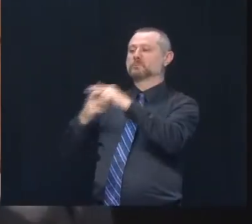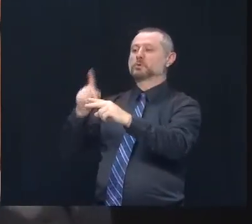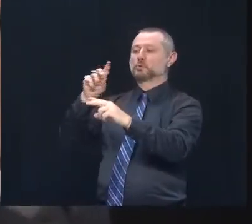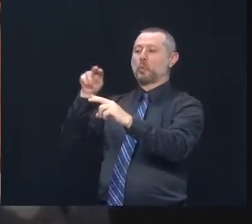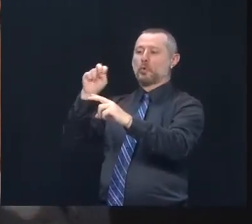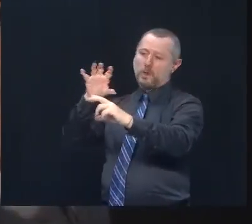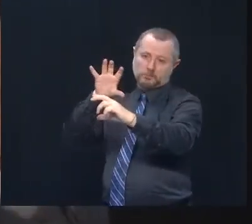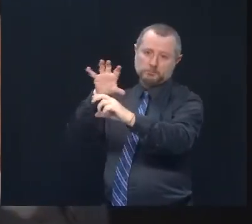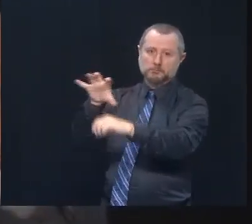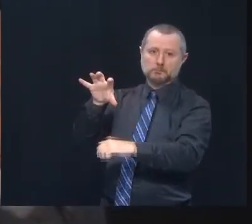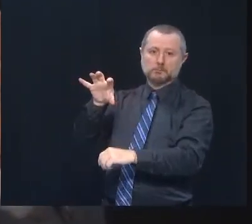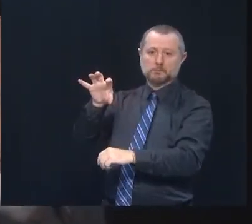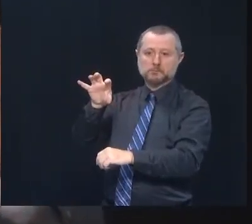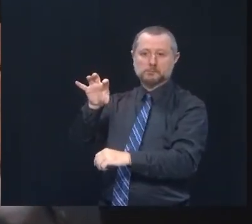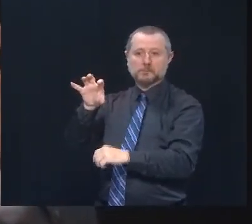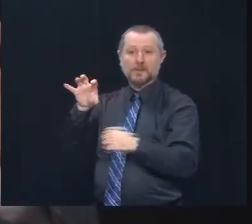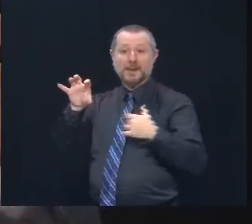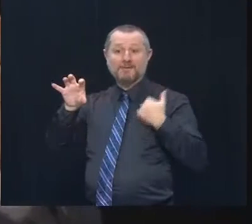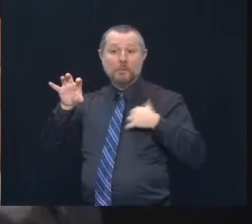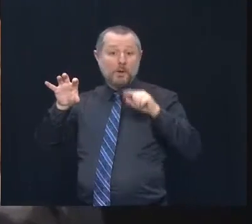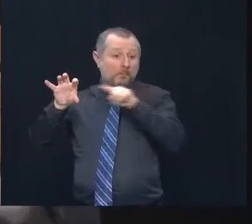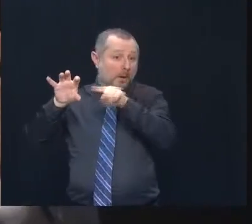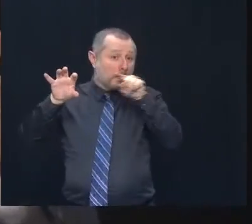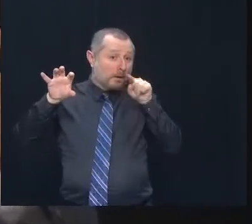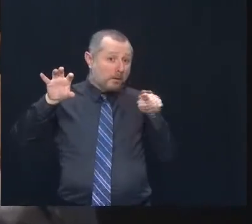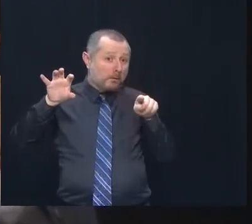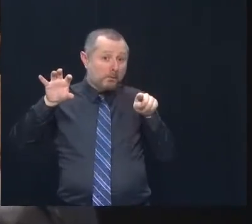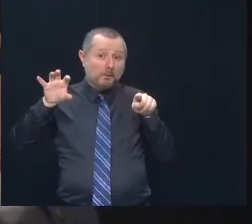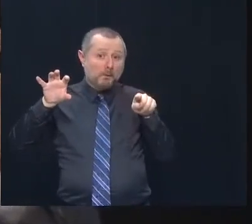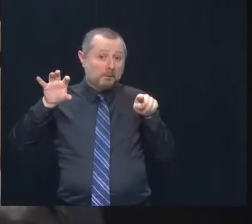affect the people half a mile away because they're fine.